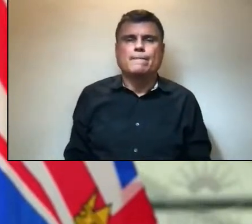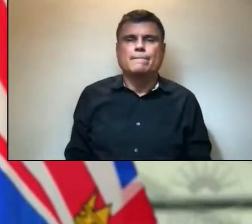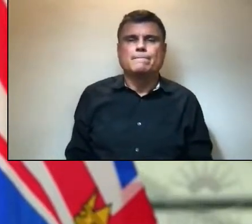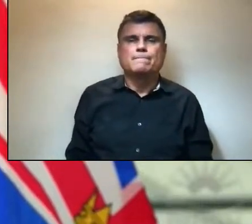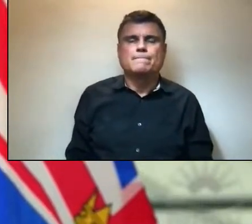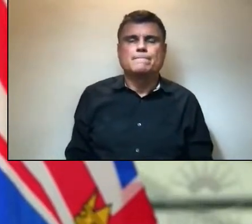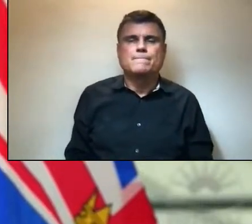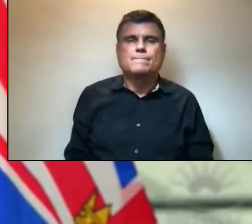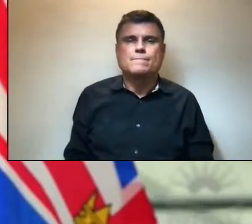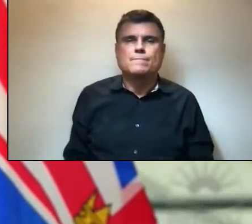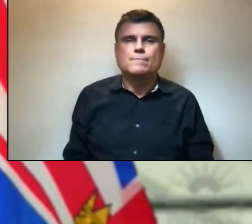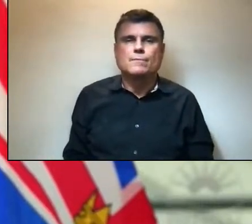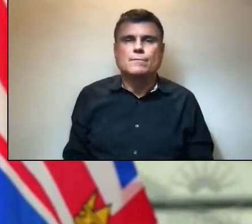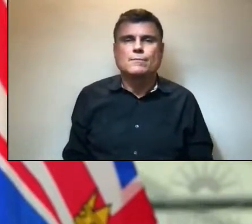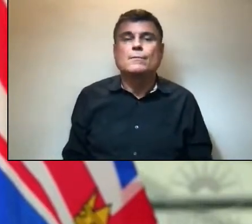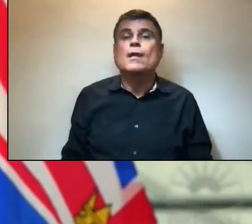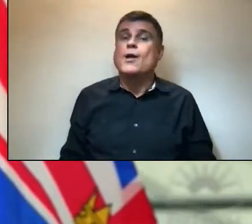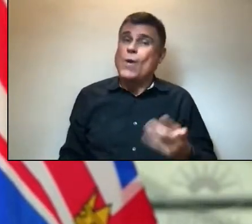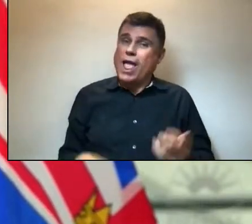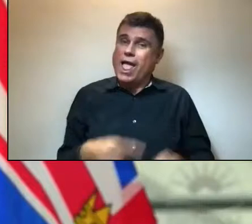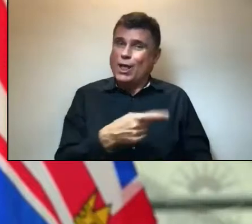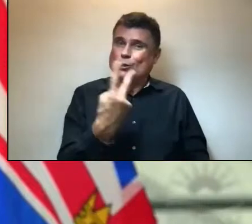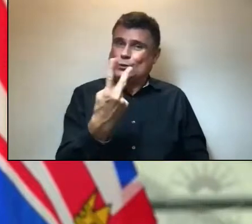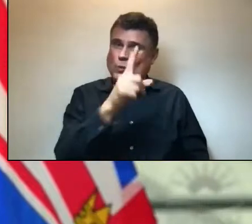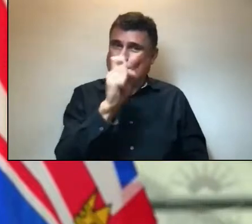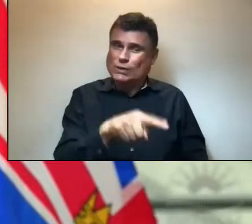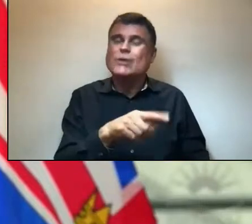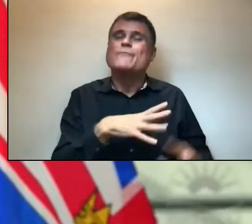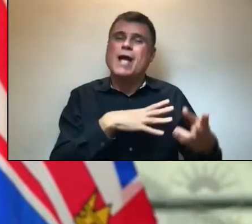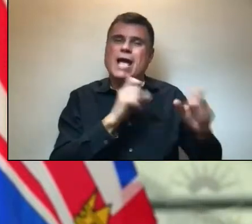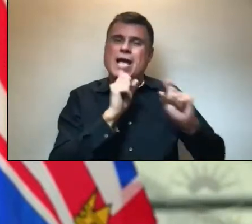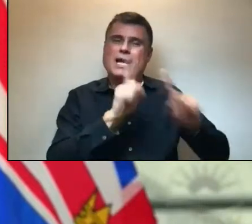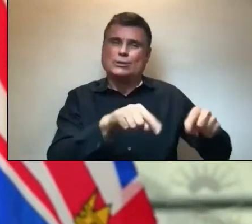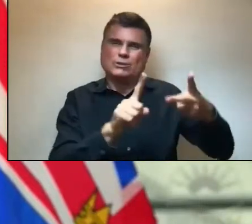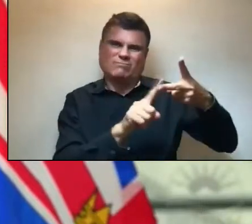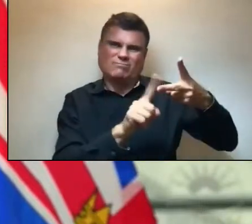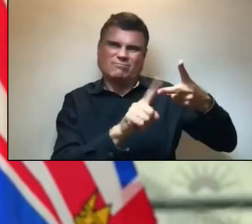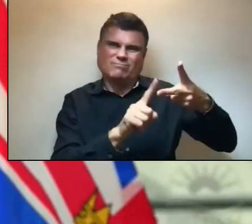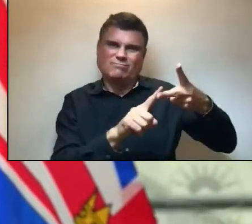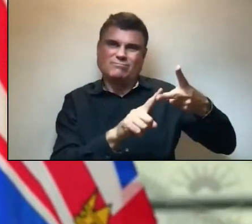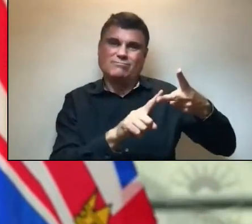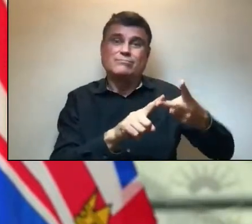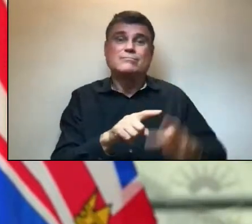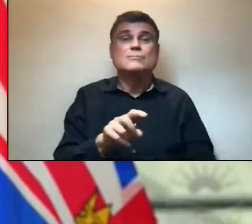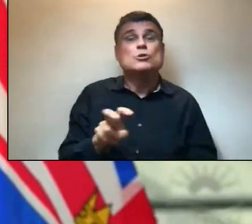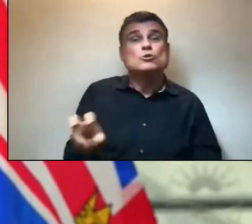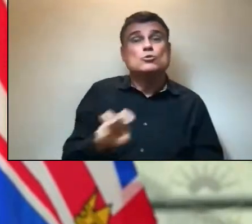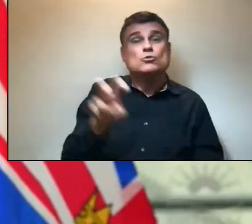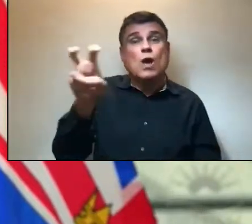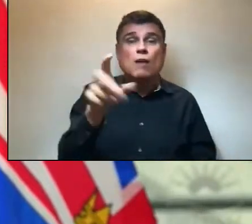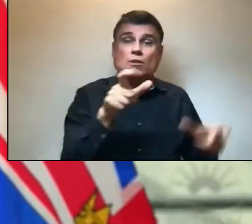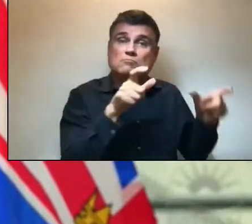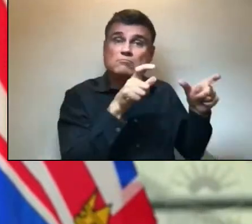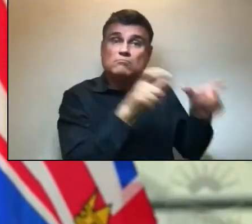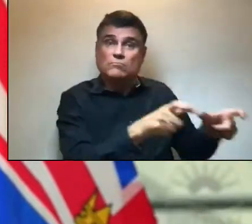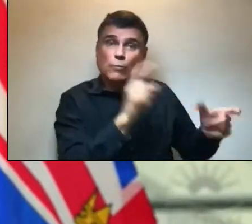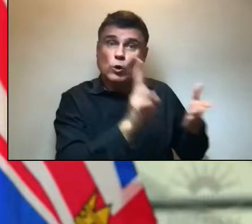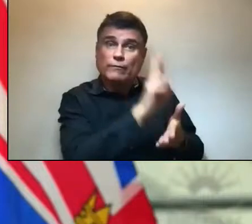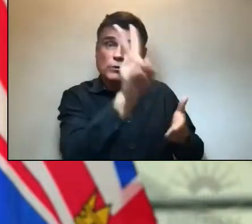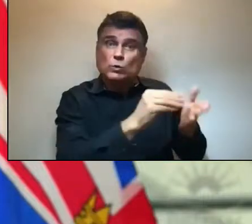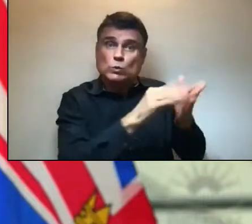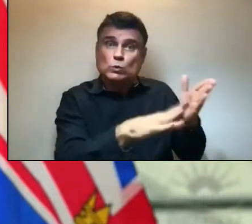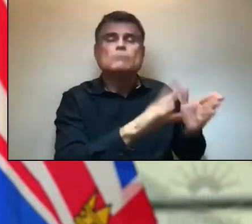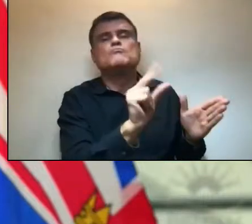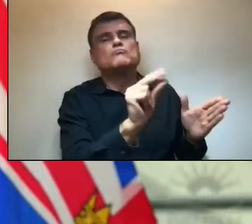first. Just that, we don't have travel restrictions anywhere but it is a warning to people, of